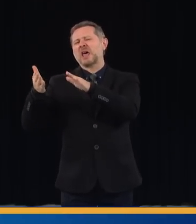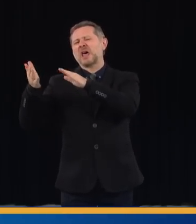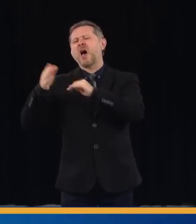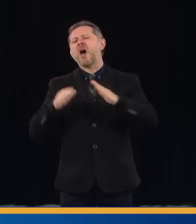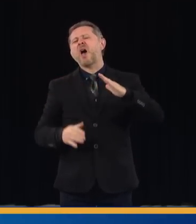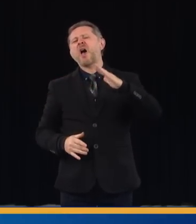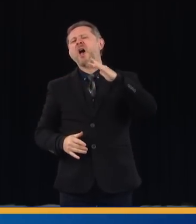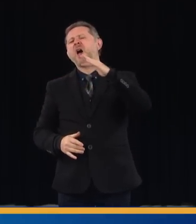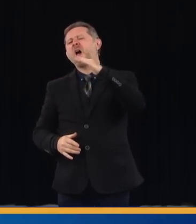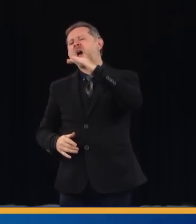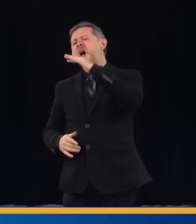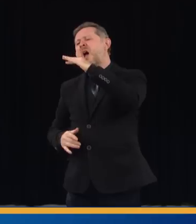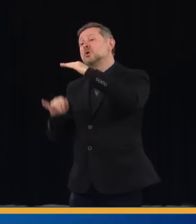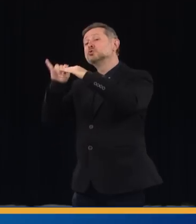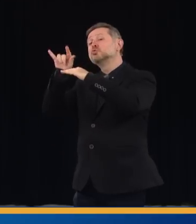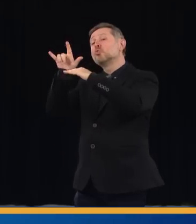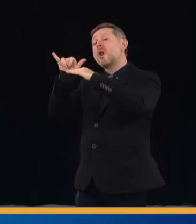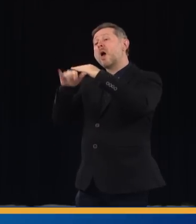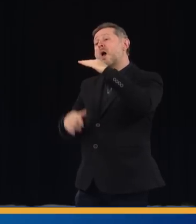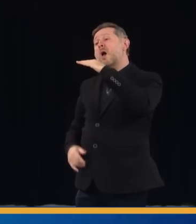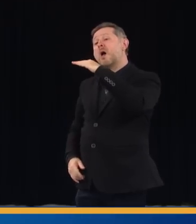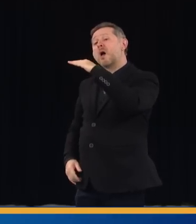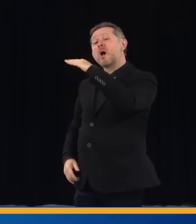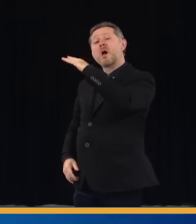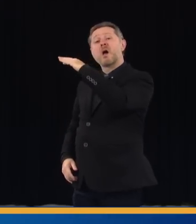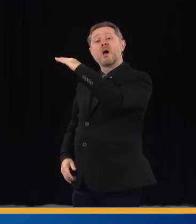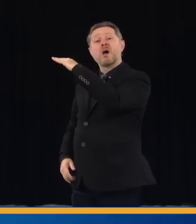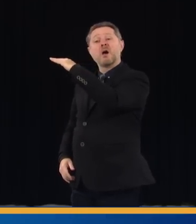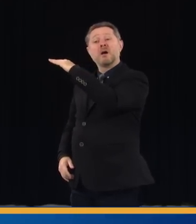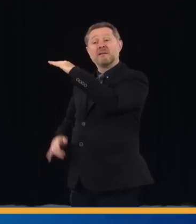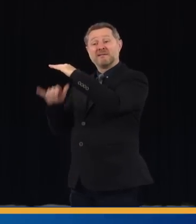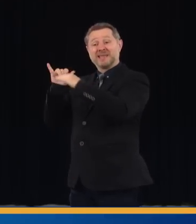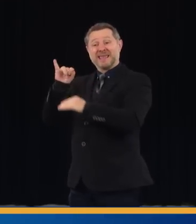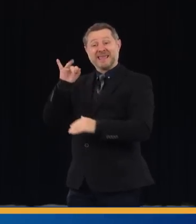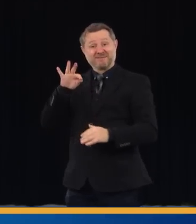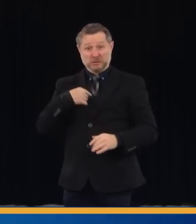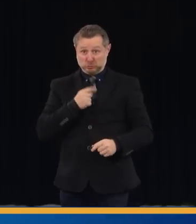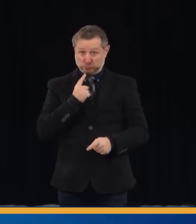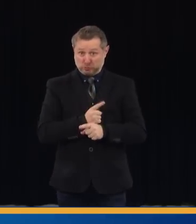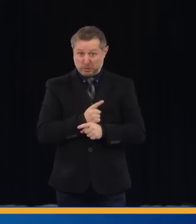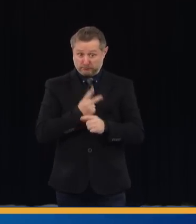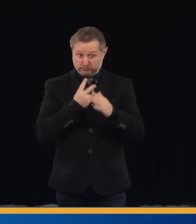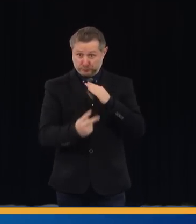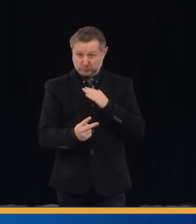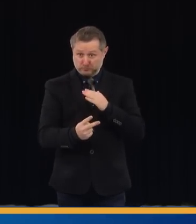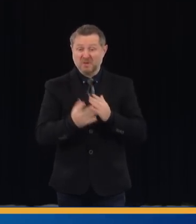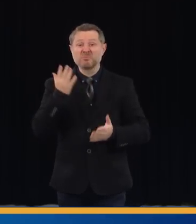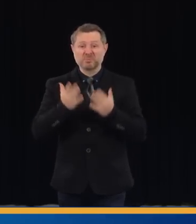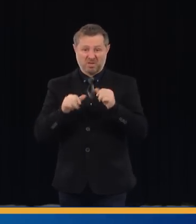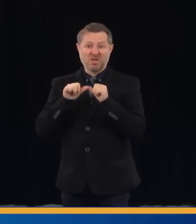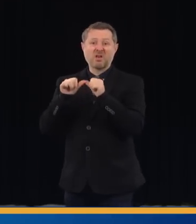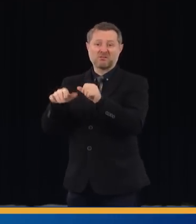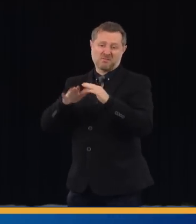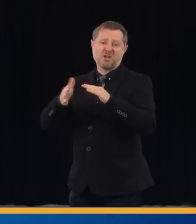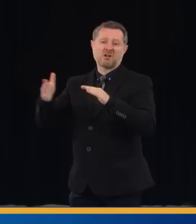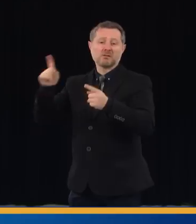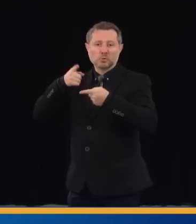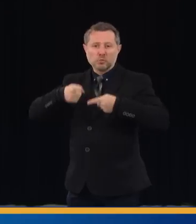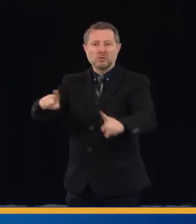If this model is correct, this could go through the summer.